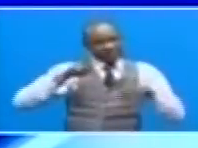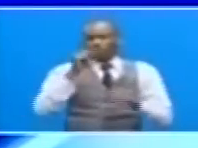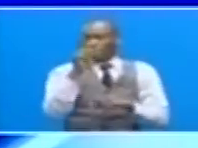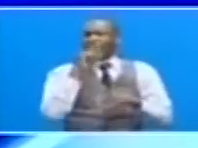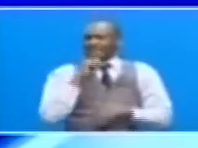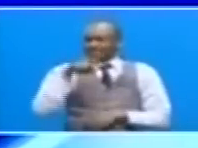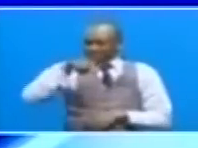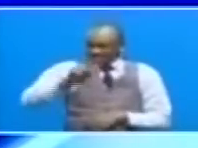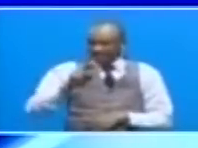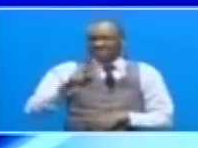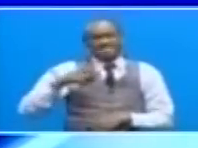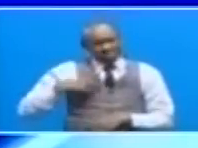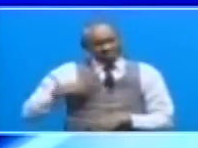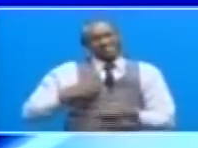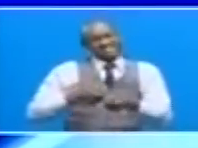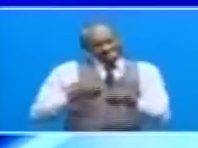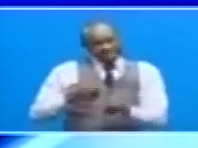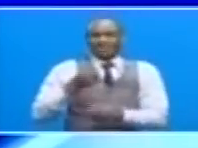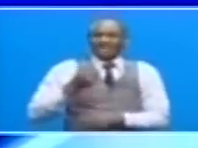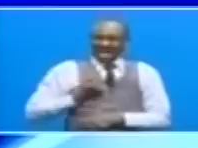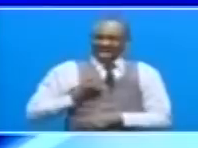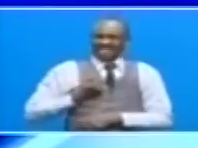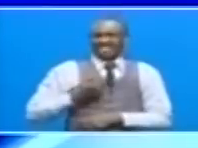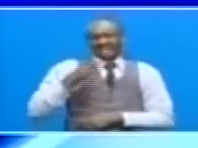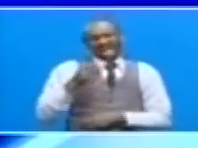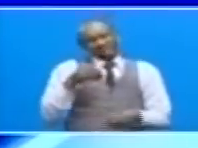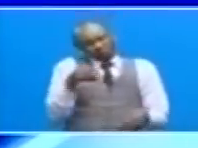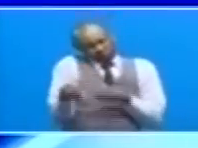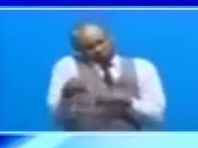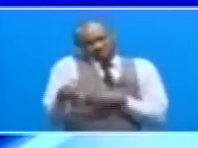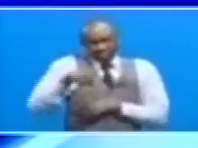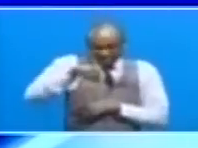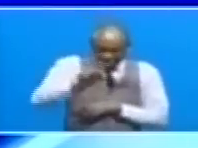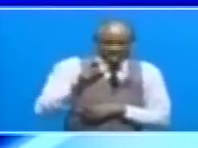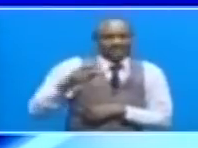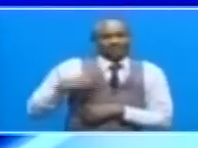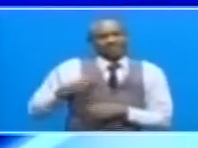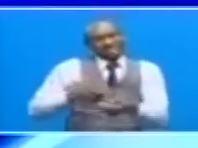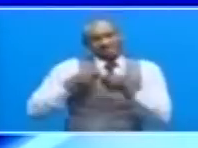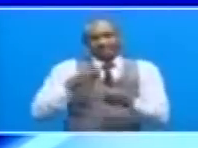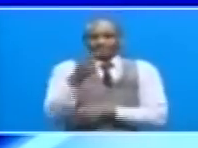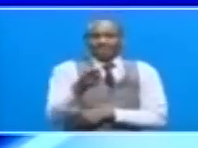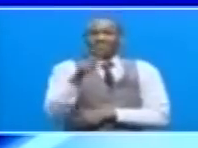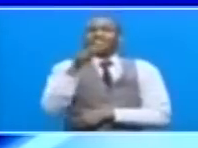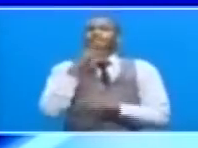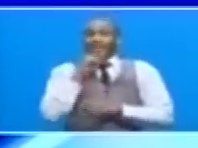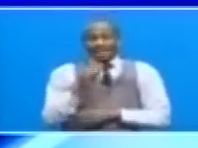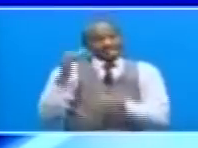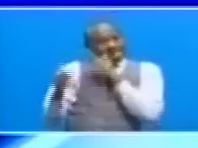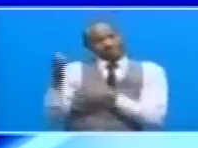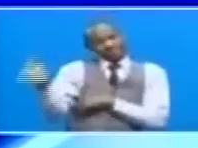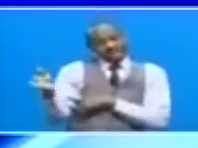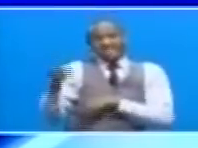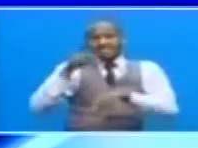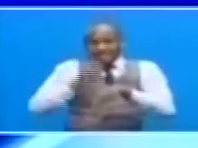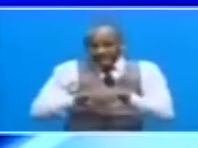man who allegedly repeatedly defiled a 12-year-old paralyzed girl. The man, who has been the girl's neighbor, allegedly went into hiding